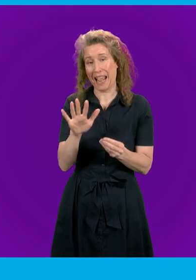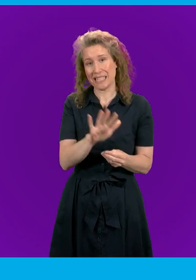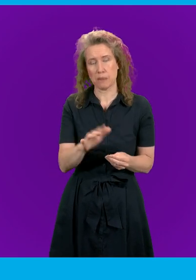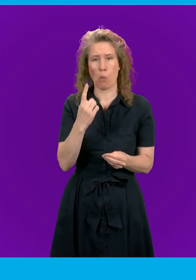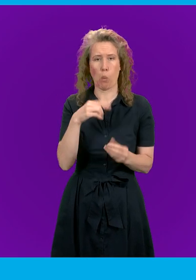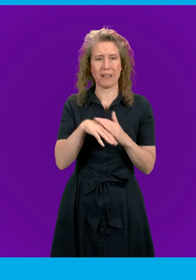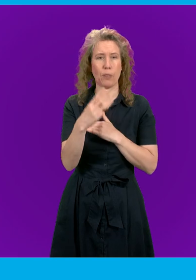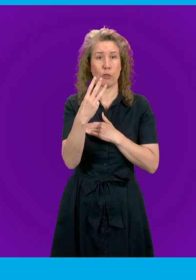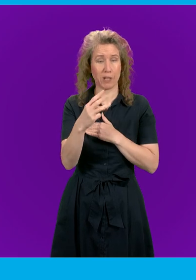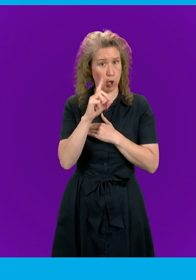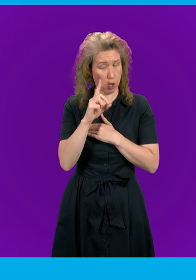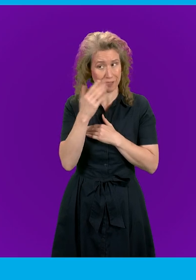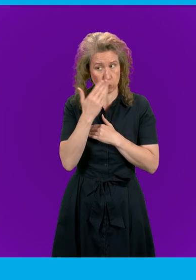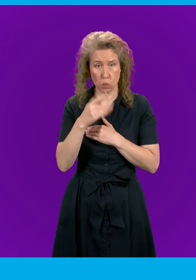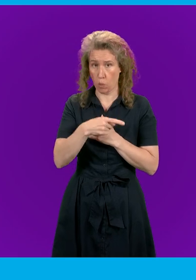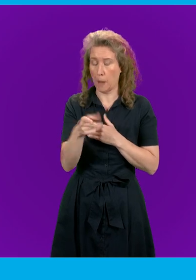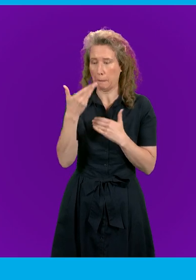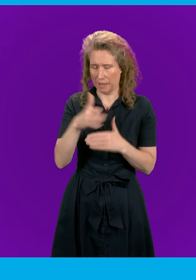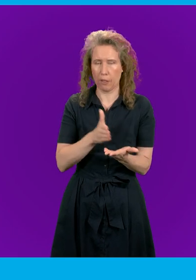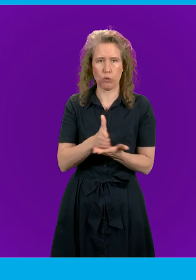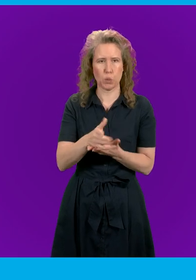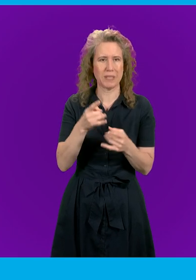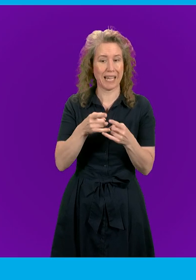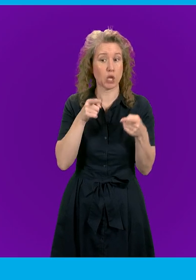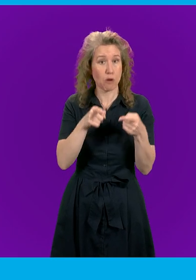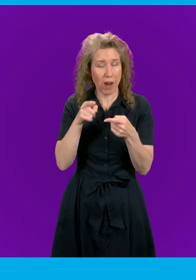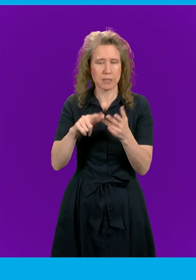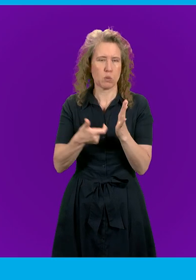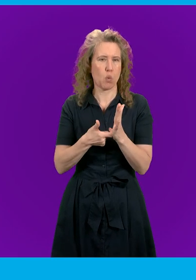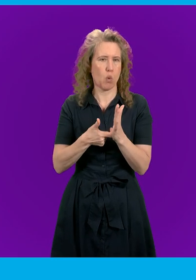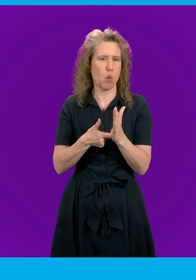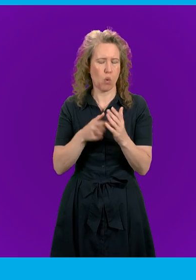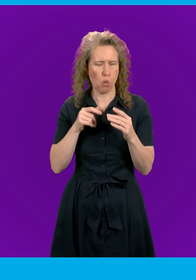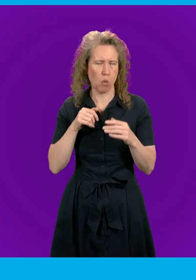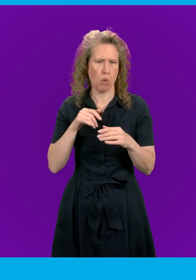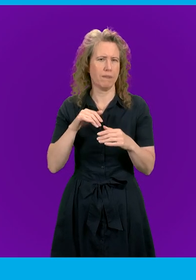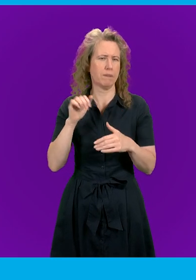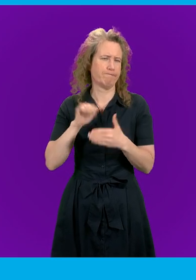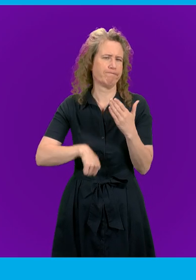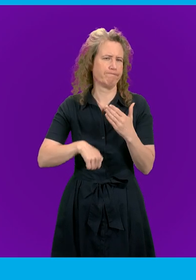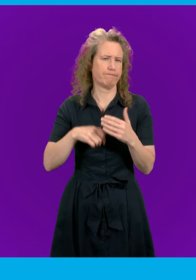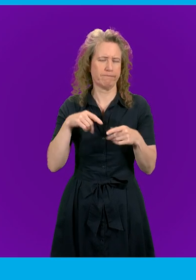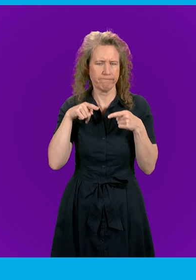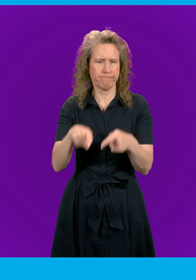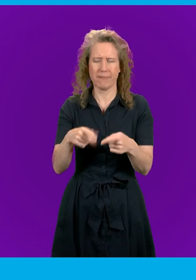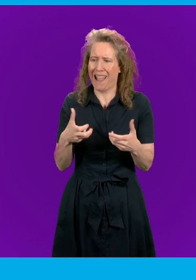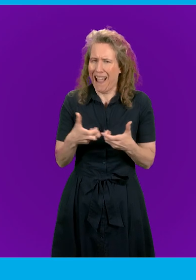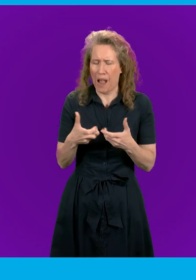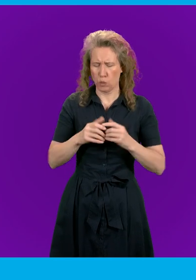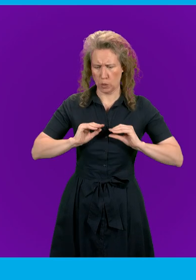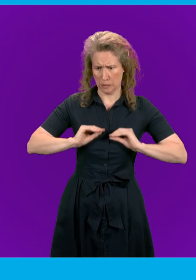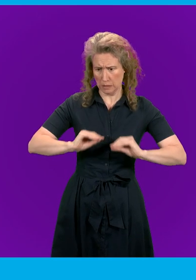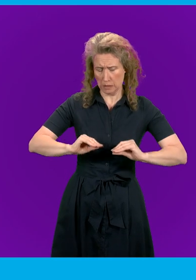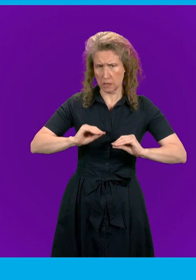three girls in school have experienced sexual harassment or violence. So how do you navigate consent education delivery